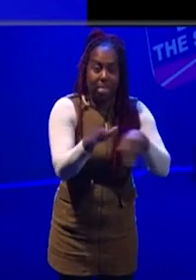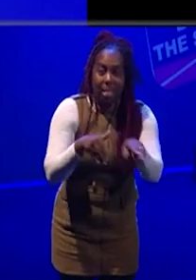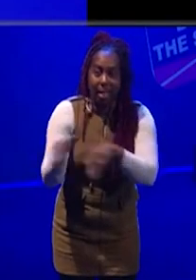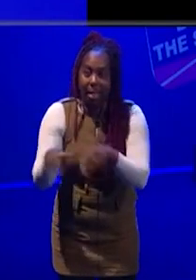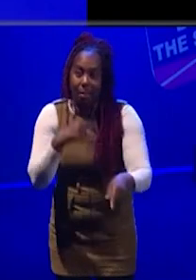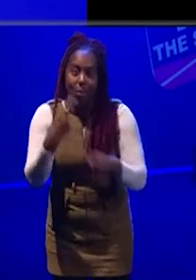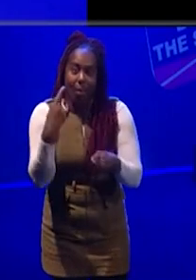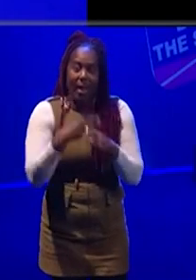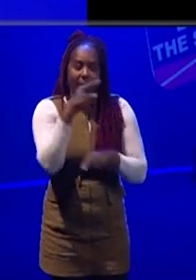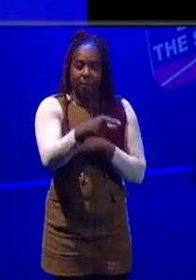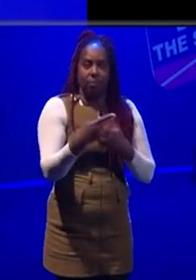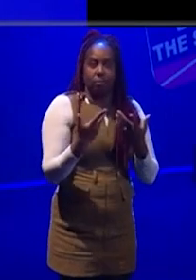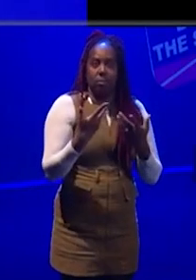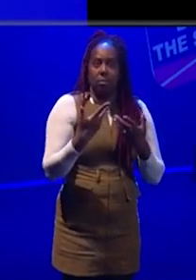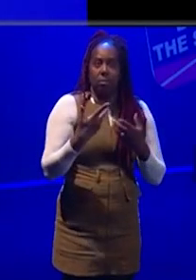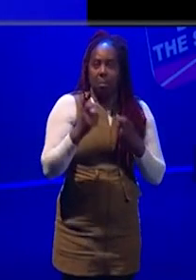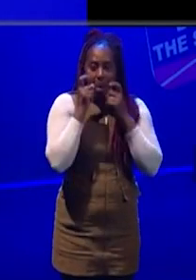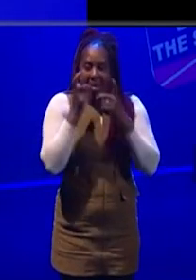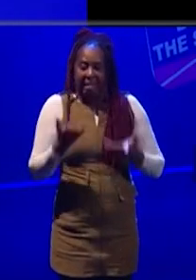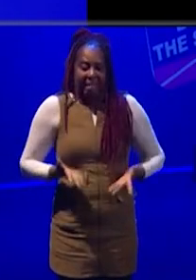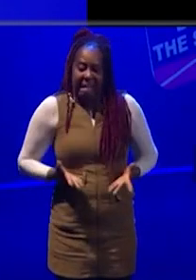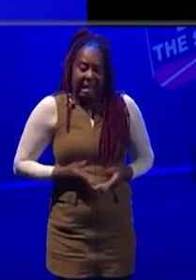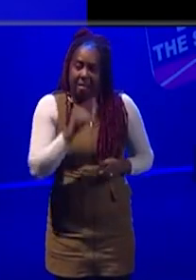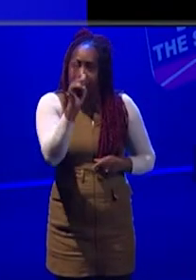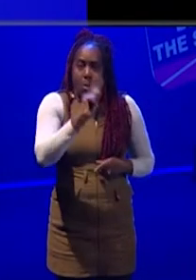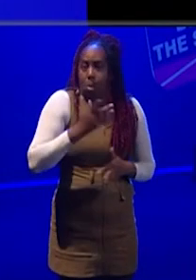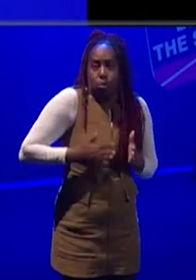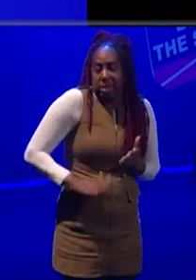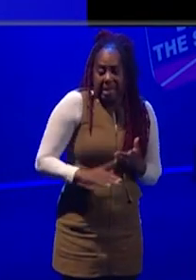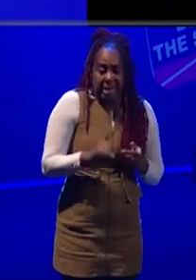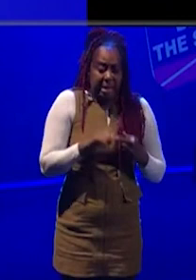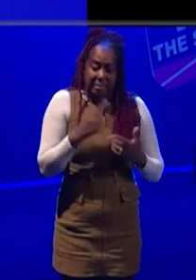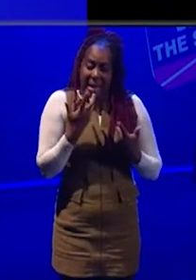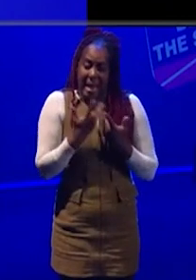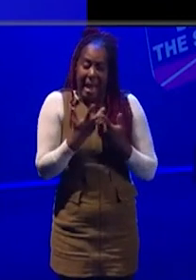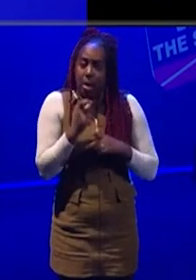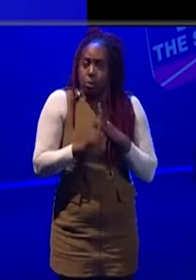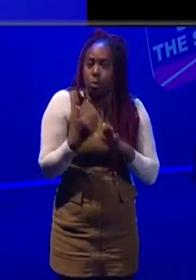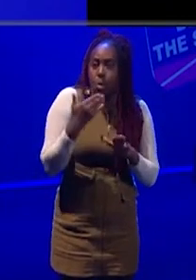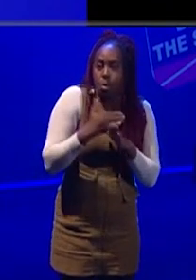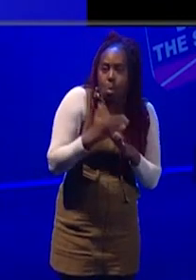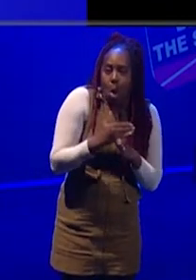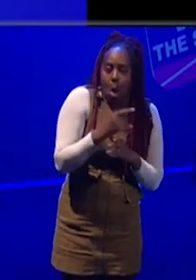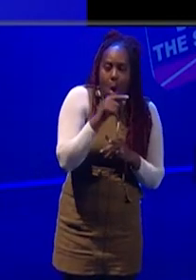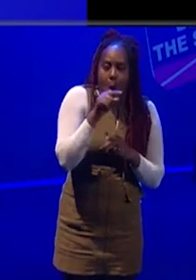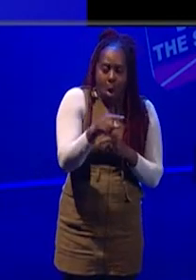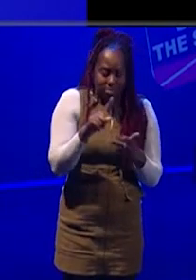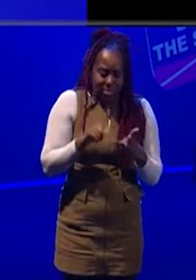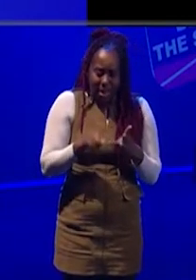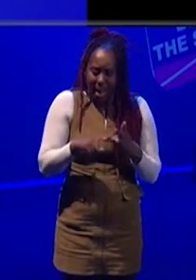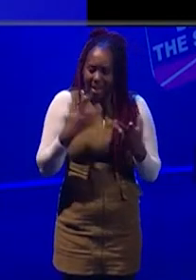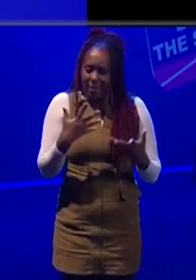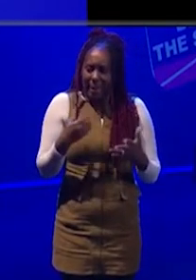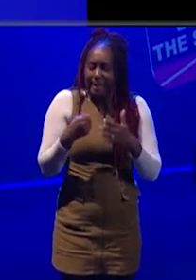like what human beings need and how we do the work and what the final impact on the audience